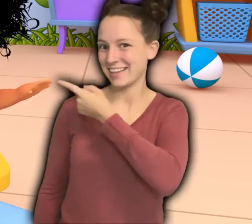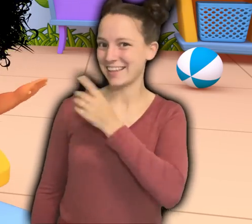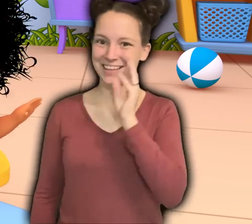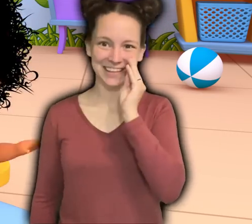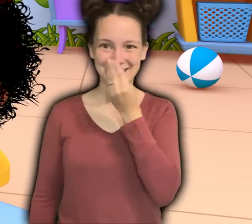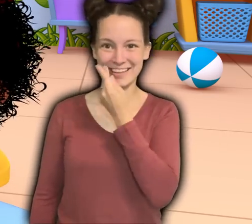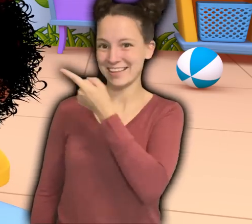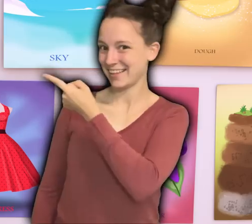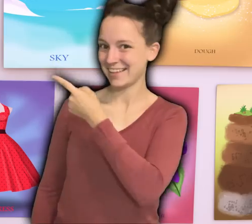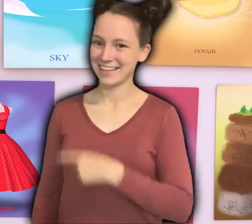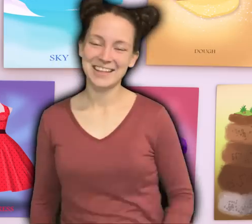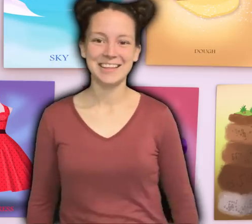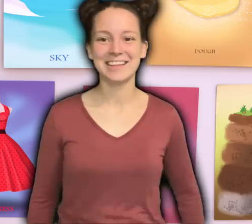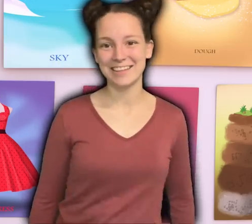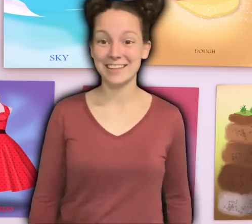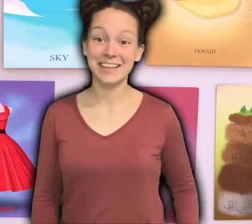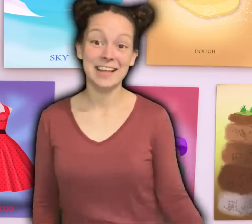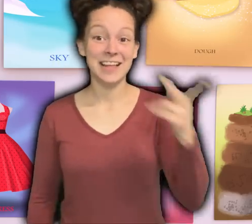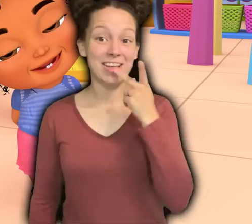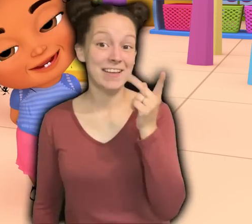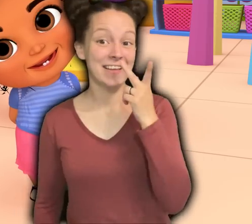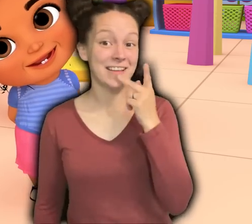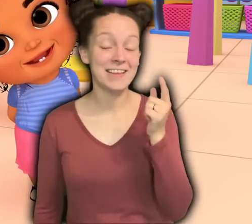there and pink is